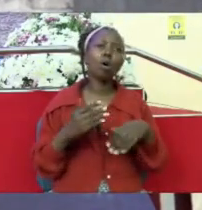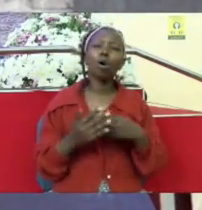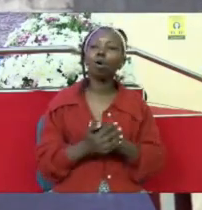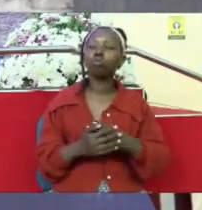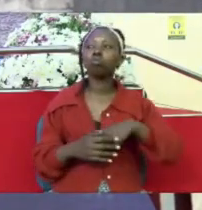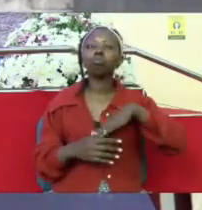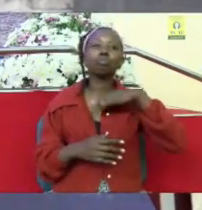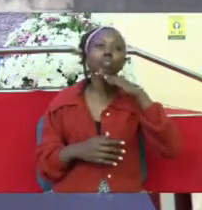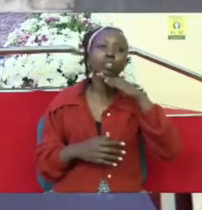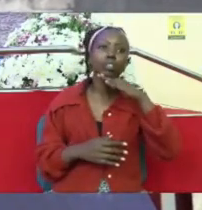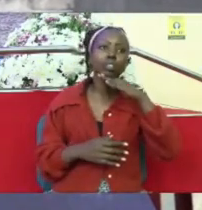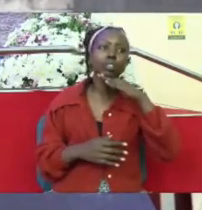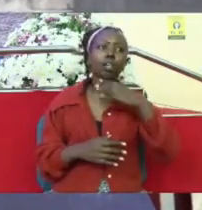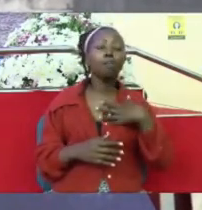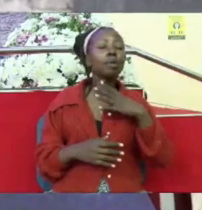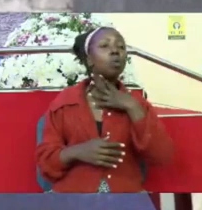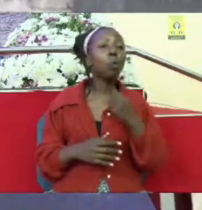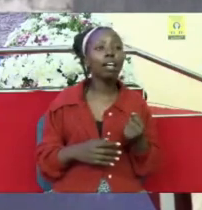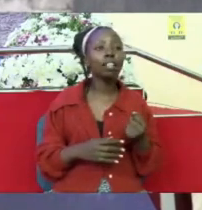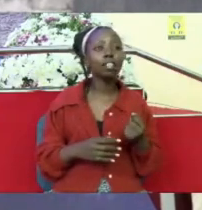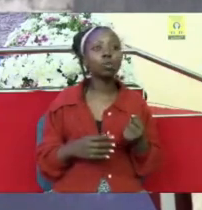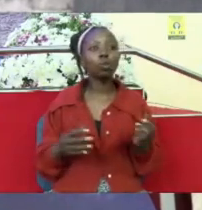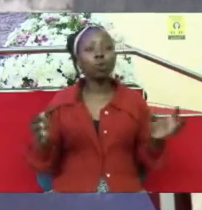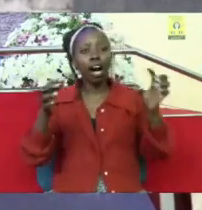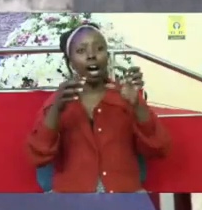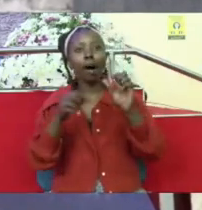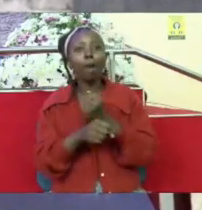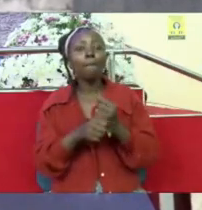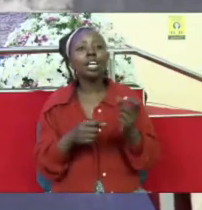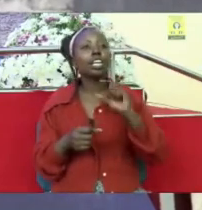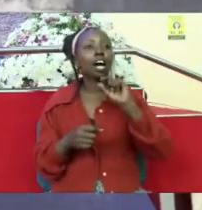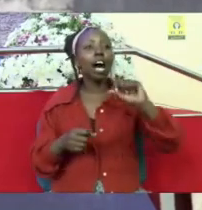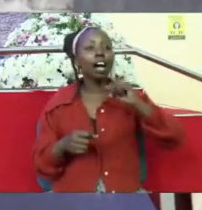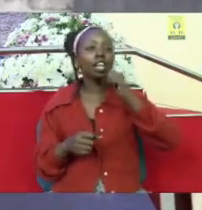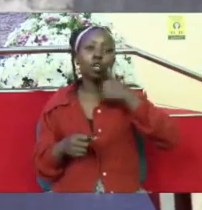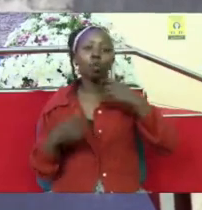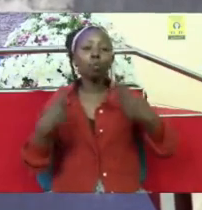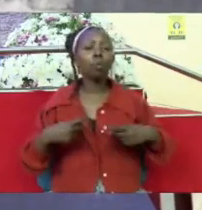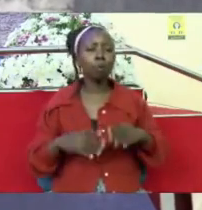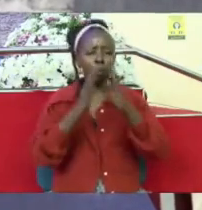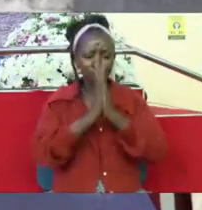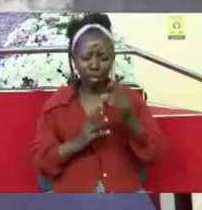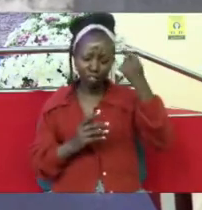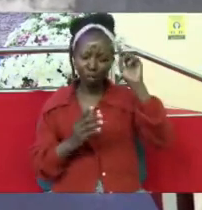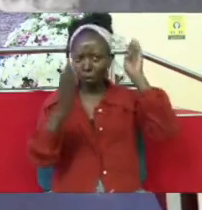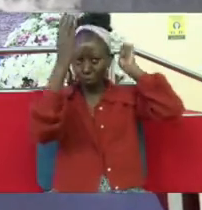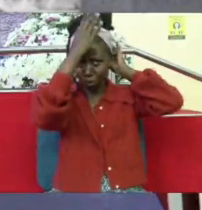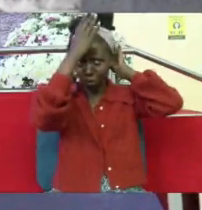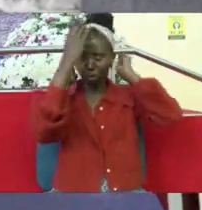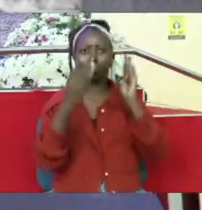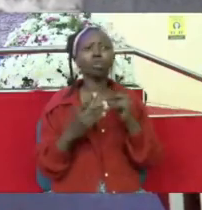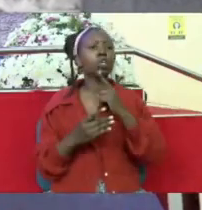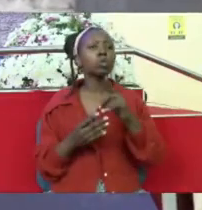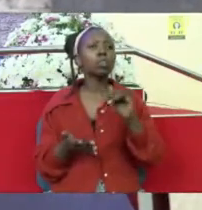Hawapo sasa. I want to recruit a new generation. Nataka kuchagua wengine. Pray for your bishop. Waombea askofu wake. Pray for your bishop. Ombea askofu wake. So that your